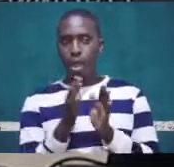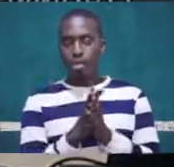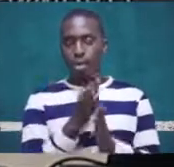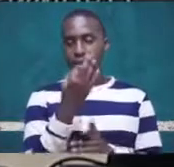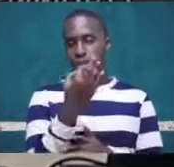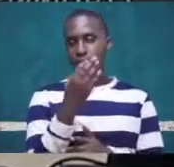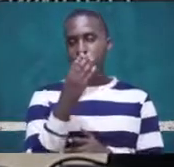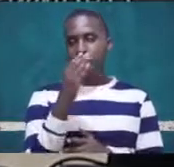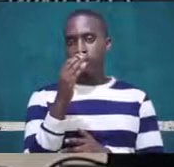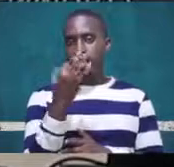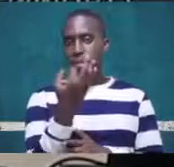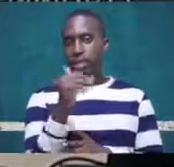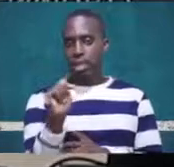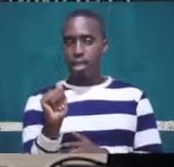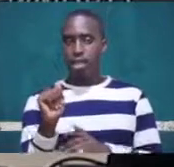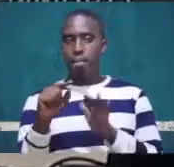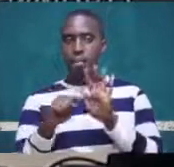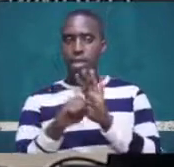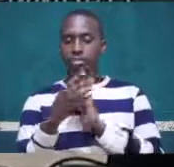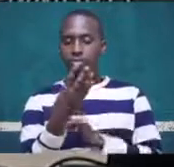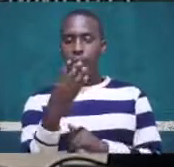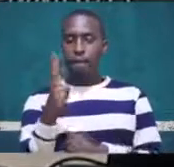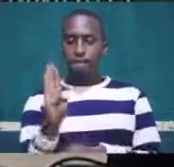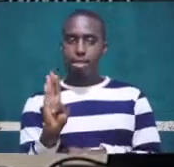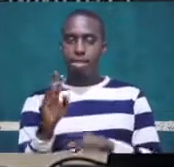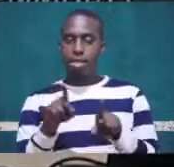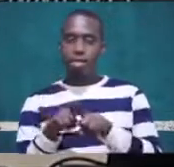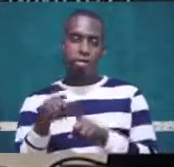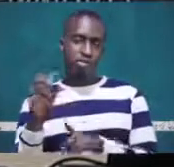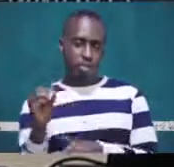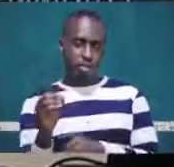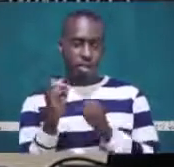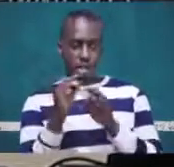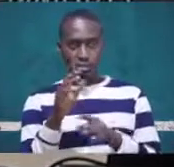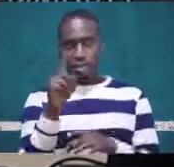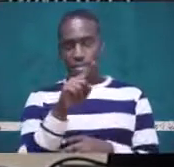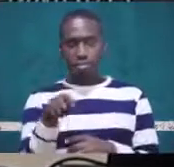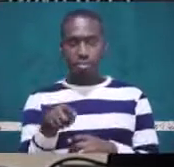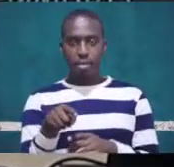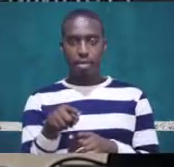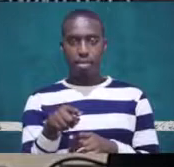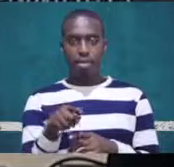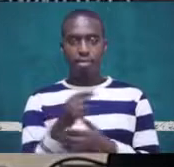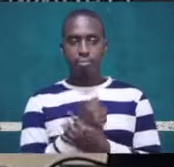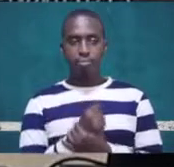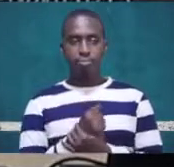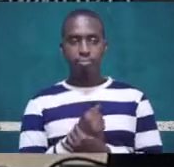3a minus 4b equals 0. If I multiply by